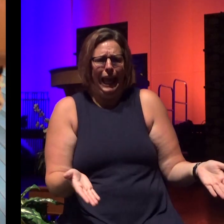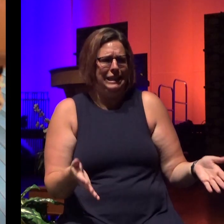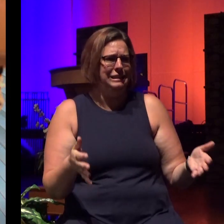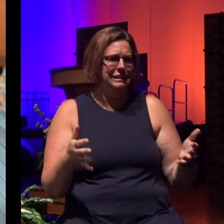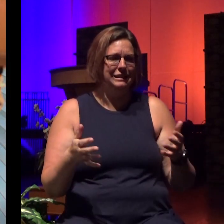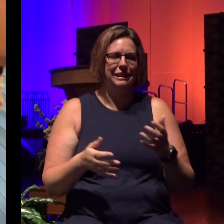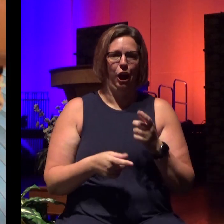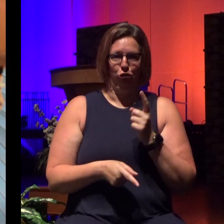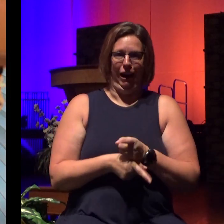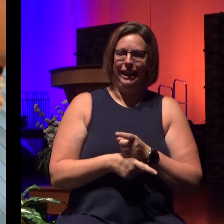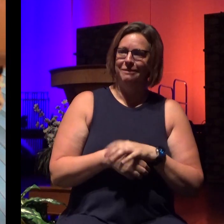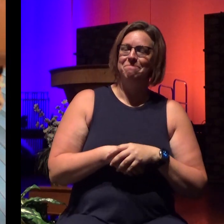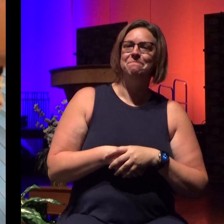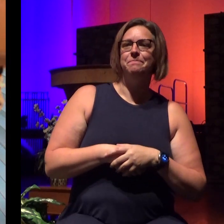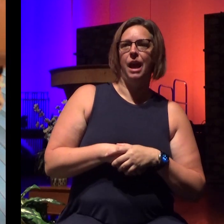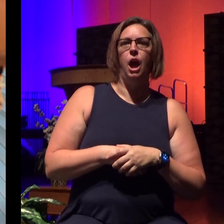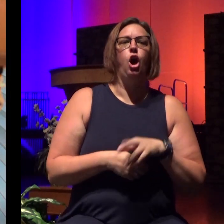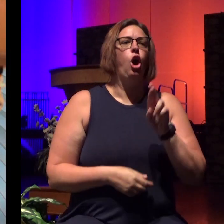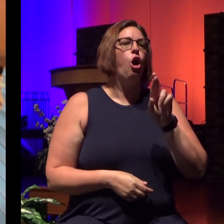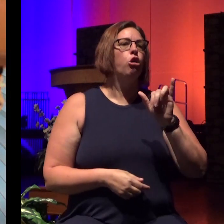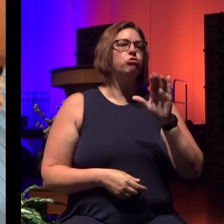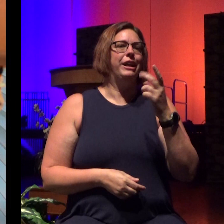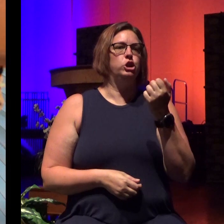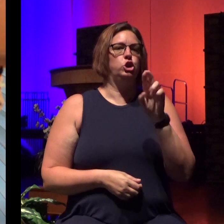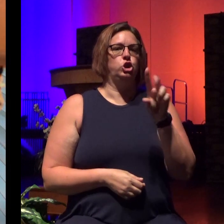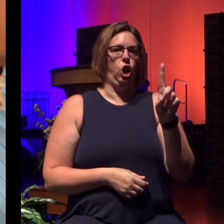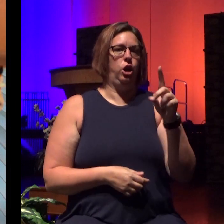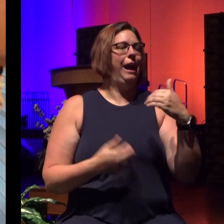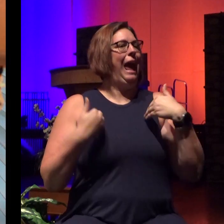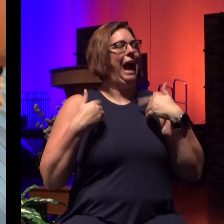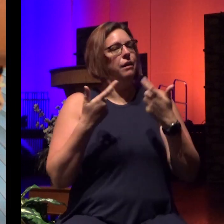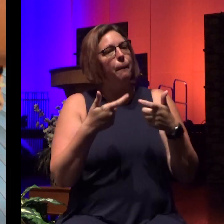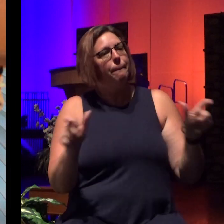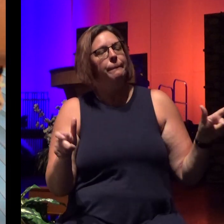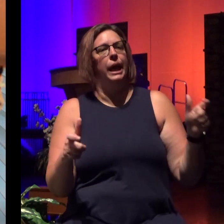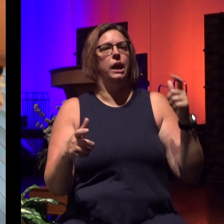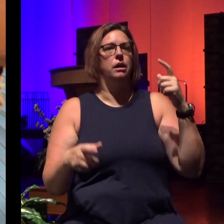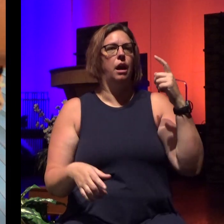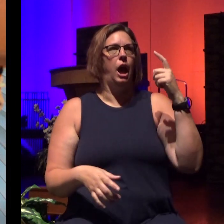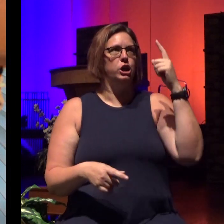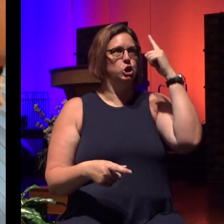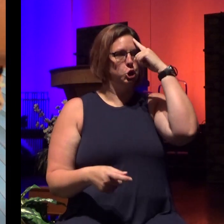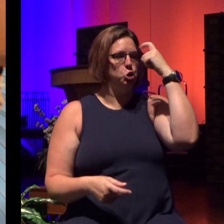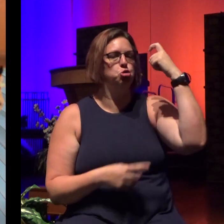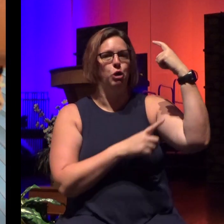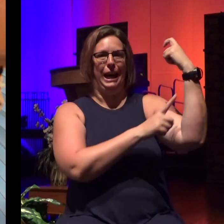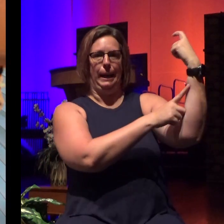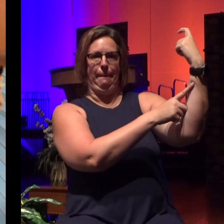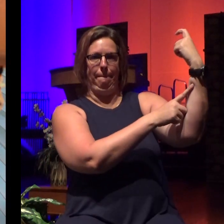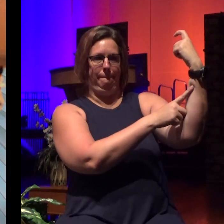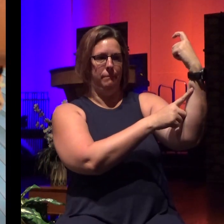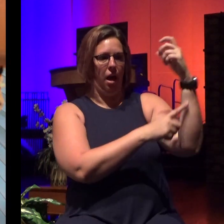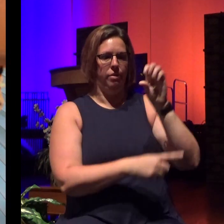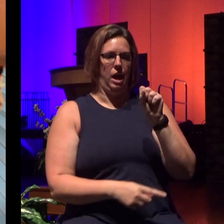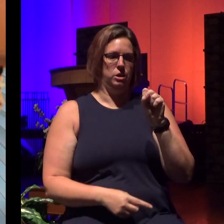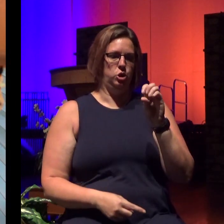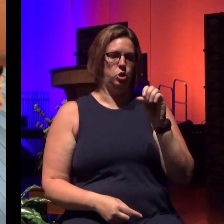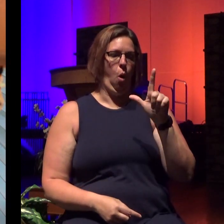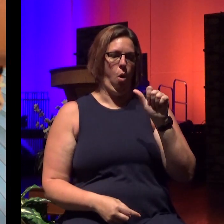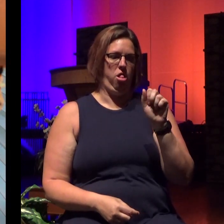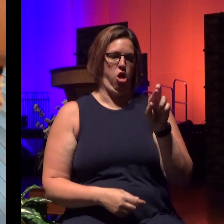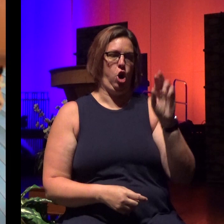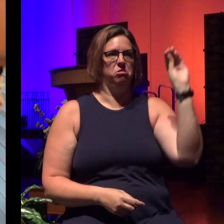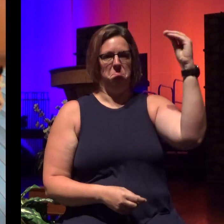Richard also had this grand dream and a belief that solar energy